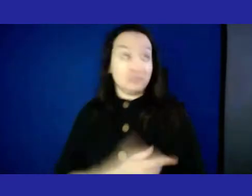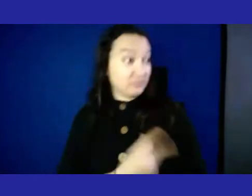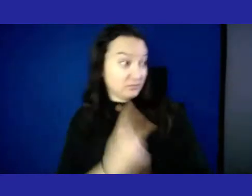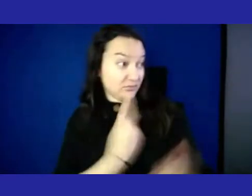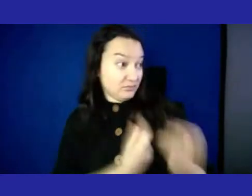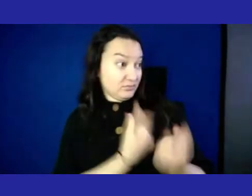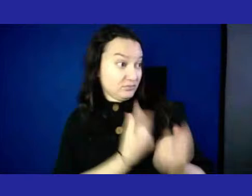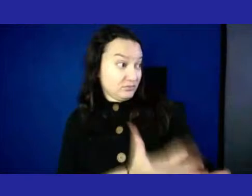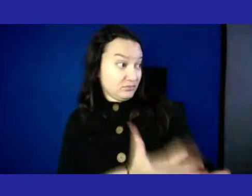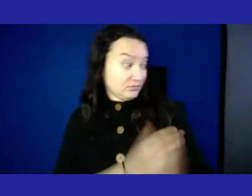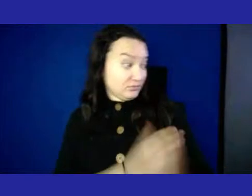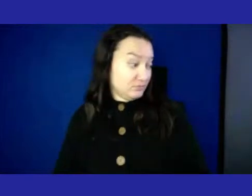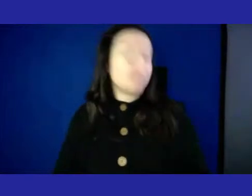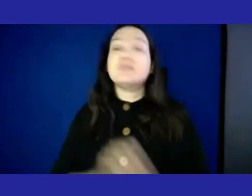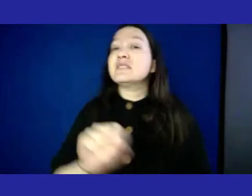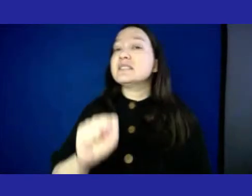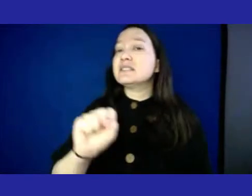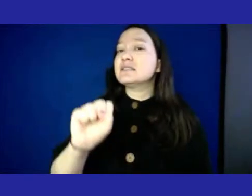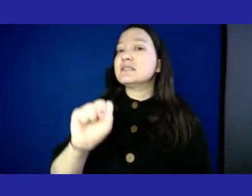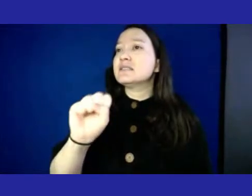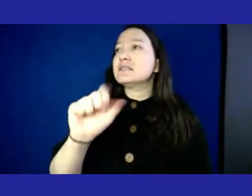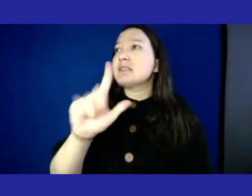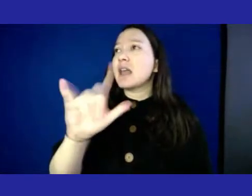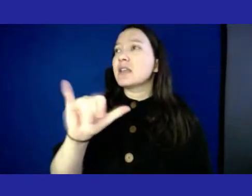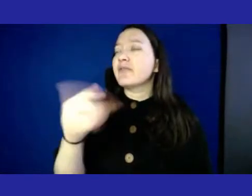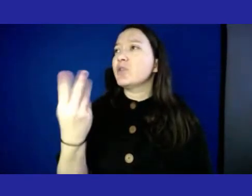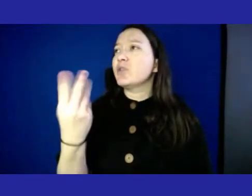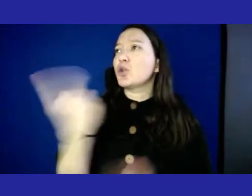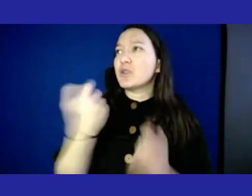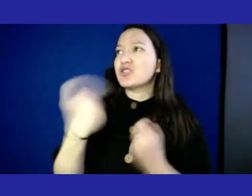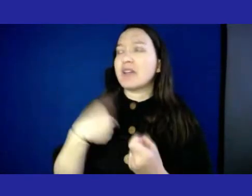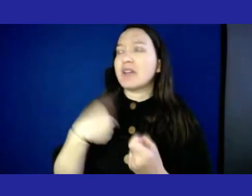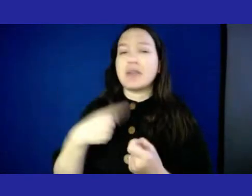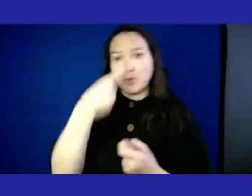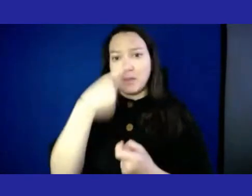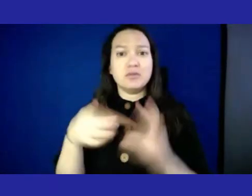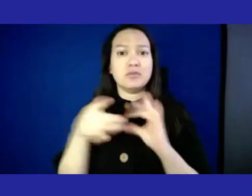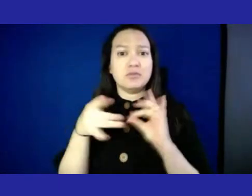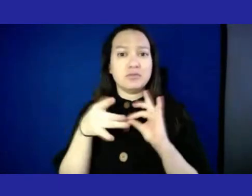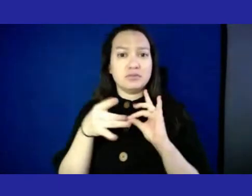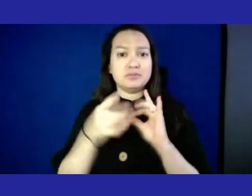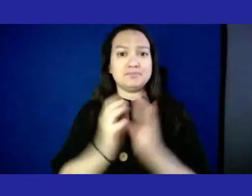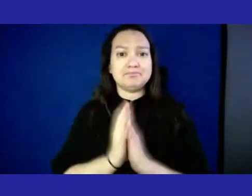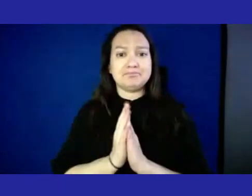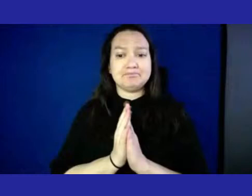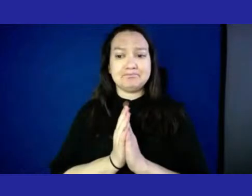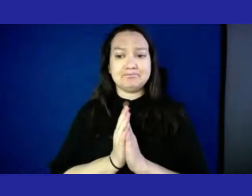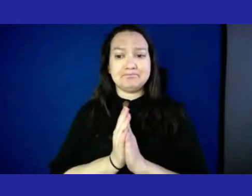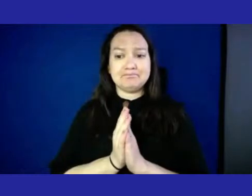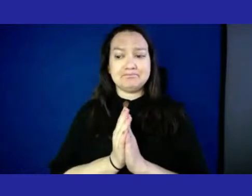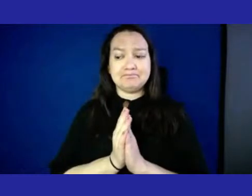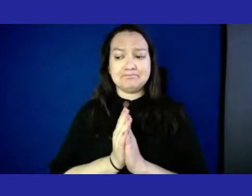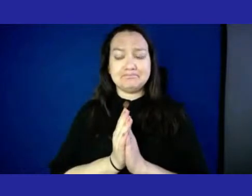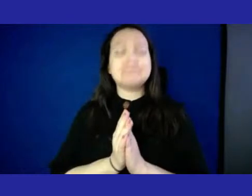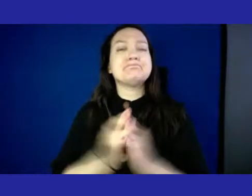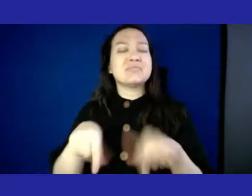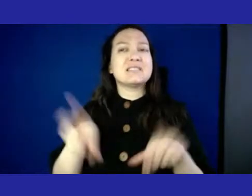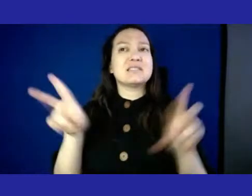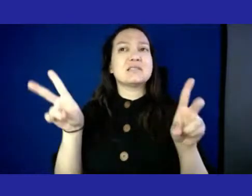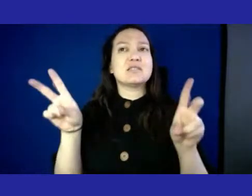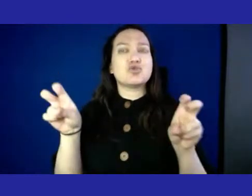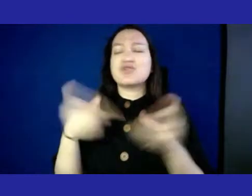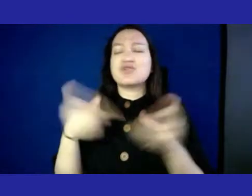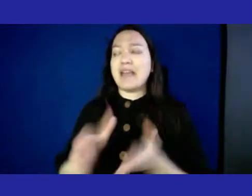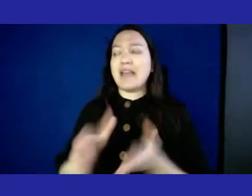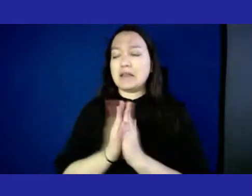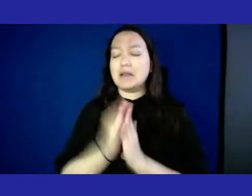questions? Sally did actually have a couple of questions, if I can just bring them to you. And basically she was asking, she